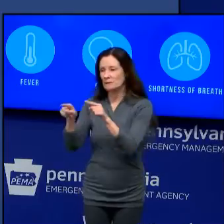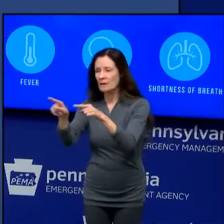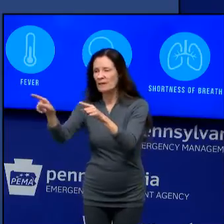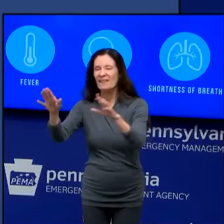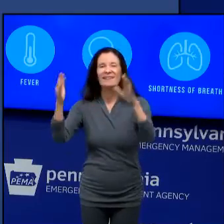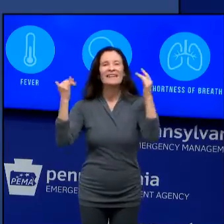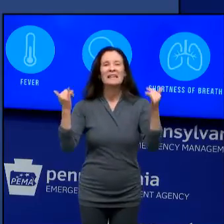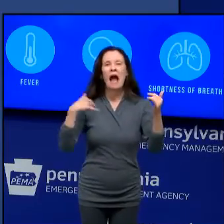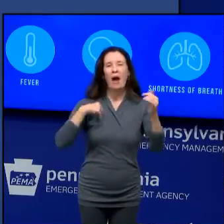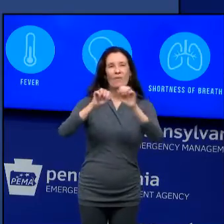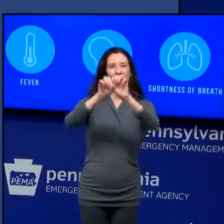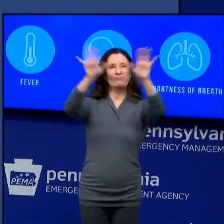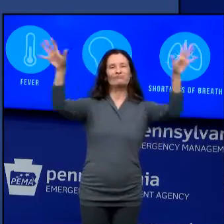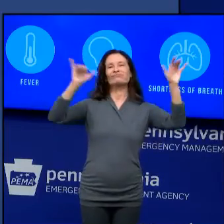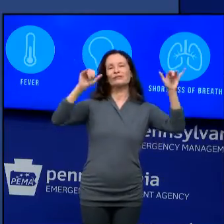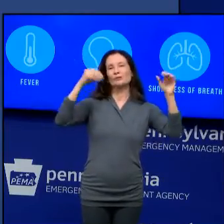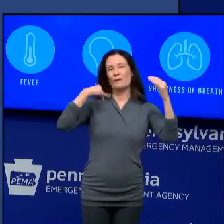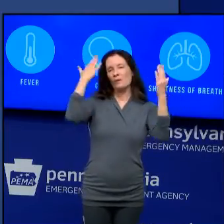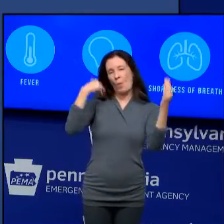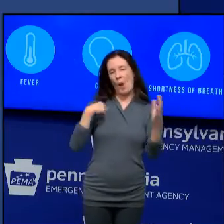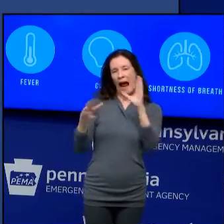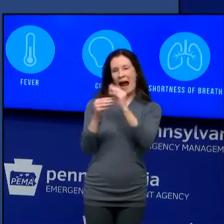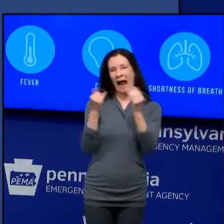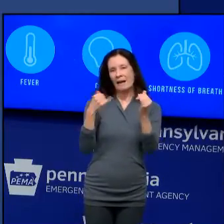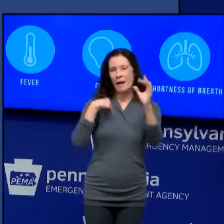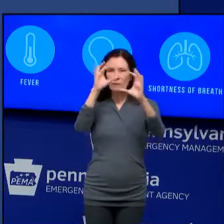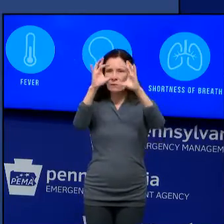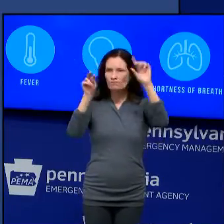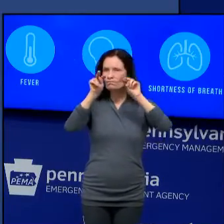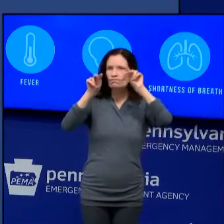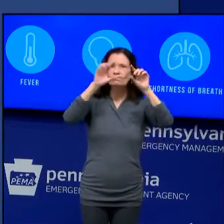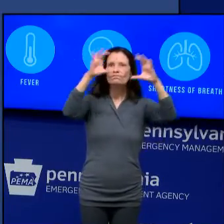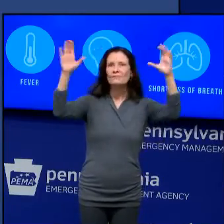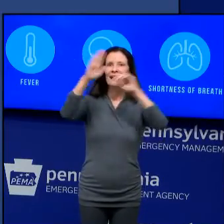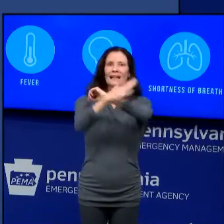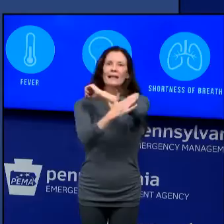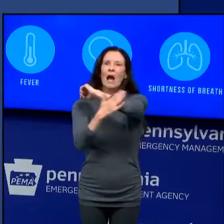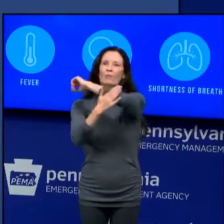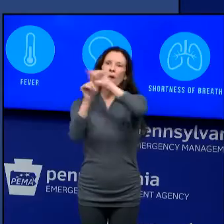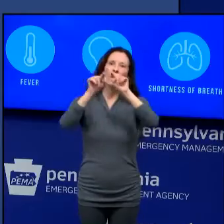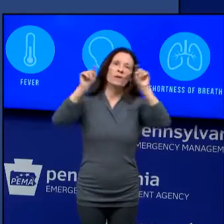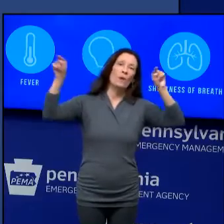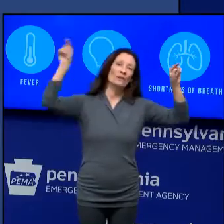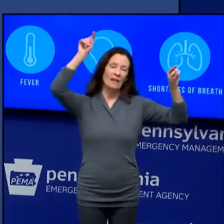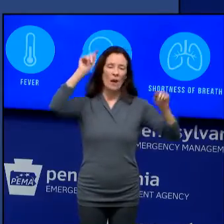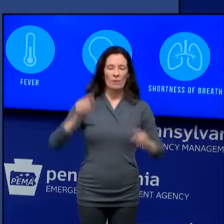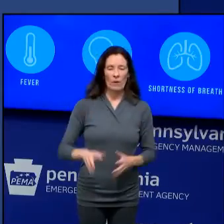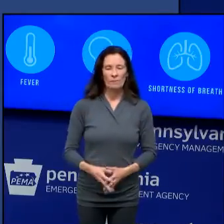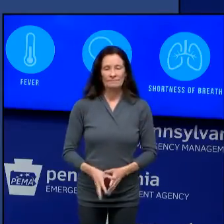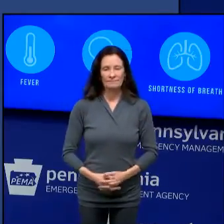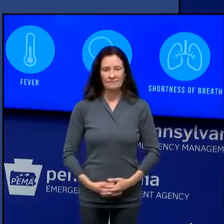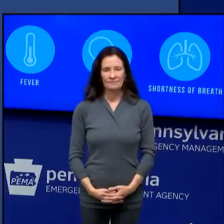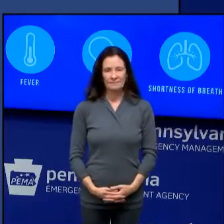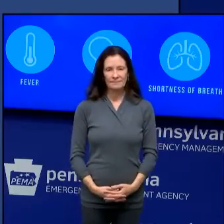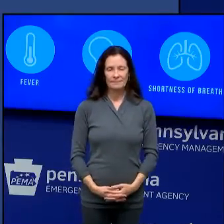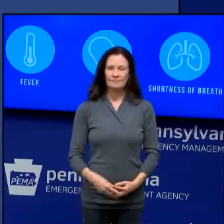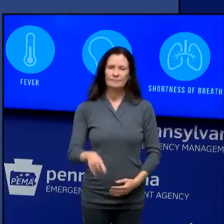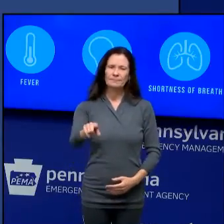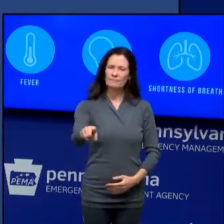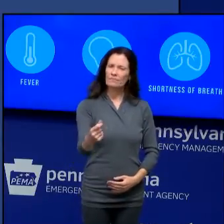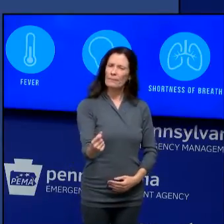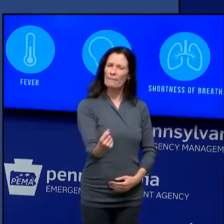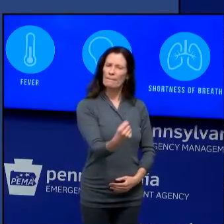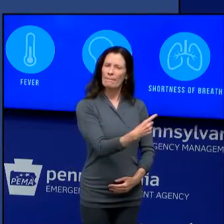there any plans to make the data available to the public regarding how many of the confirmed cases of COVID-19 in each